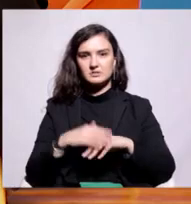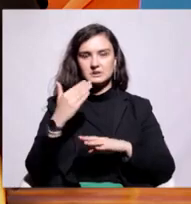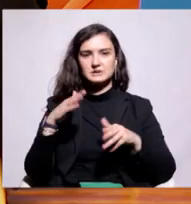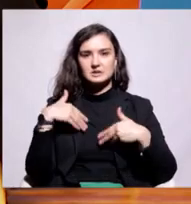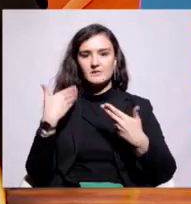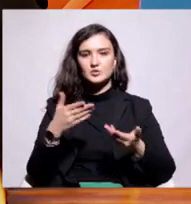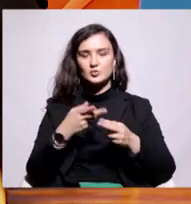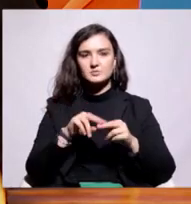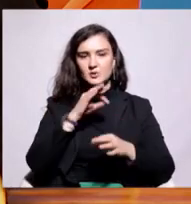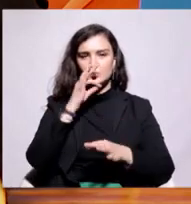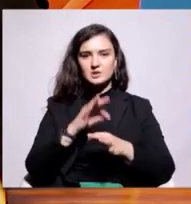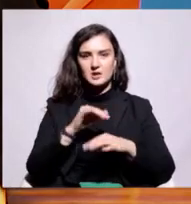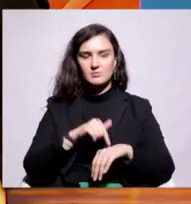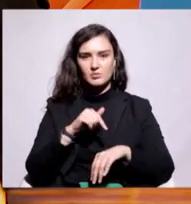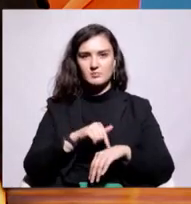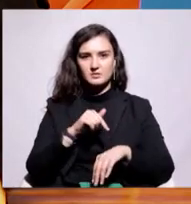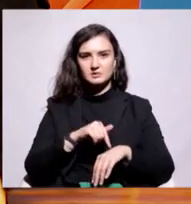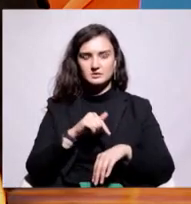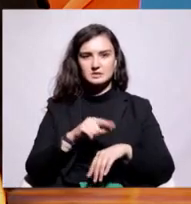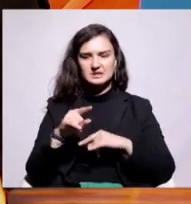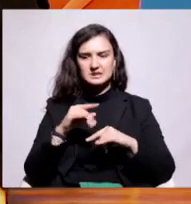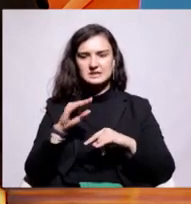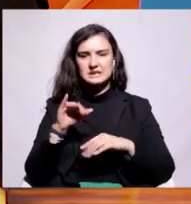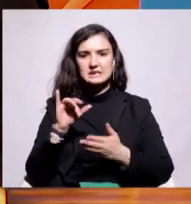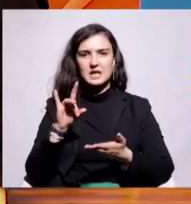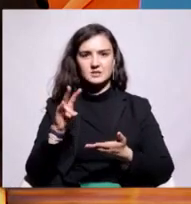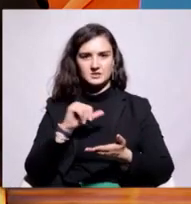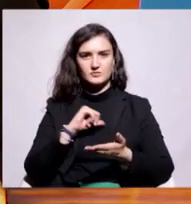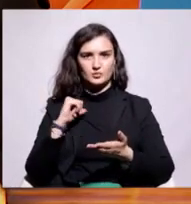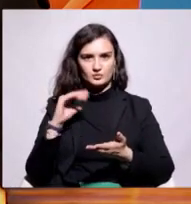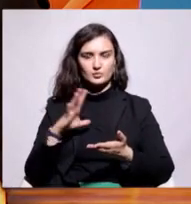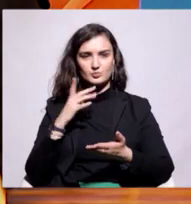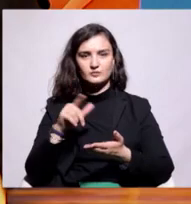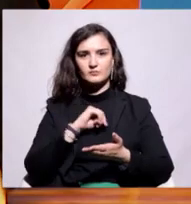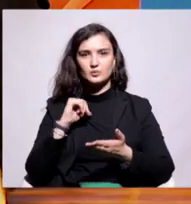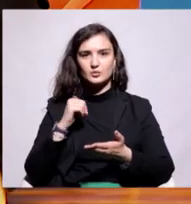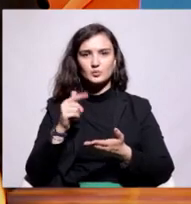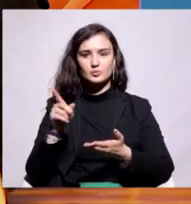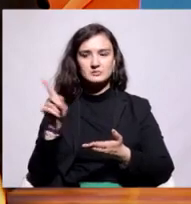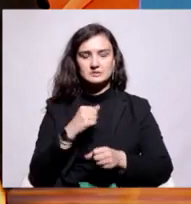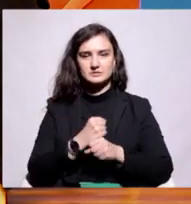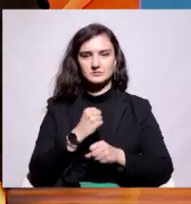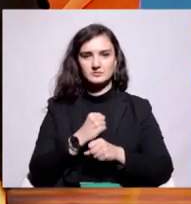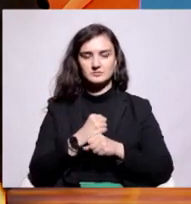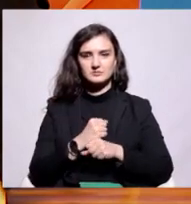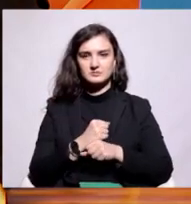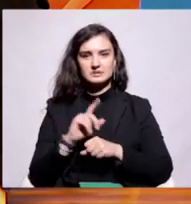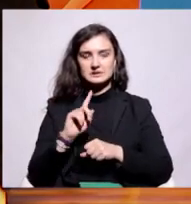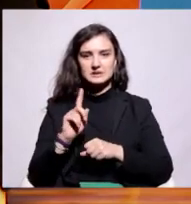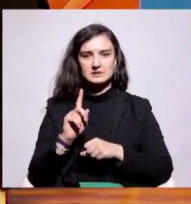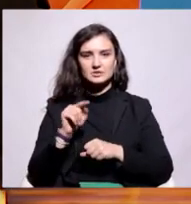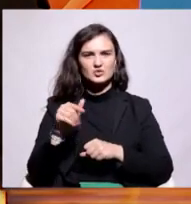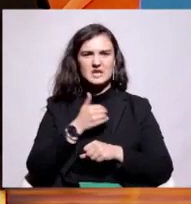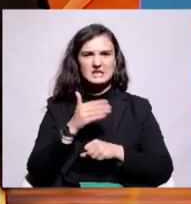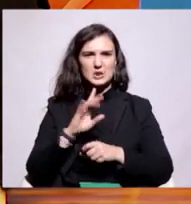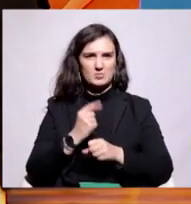that responsibility is a tyranny itself, as is being forced to do what you don't